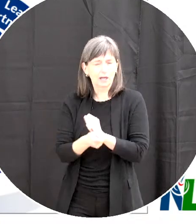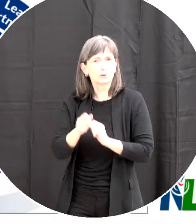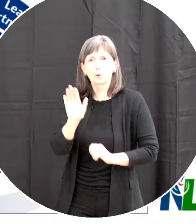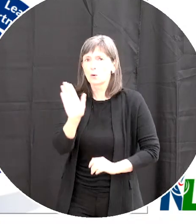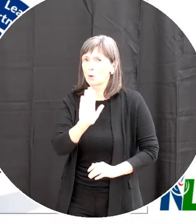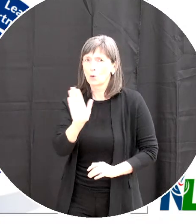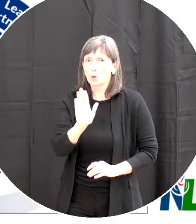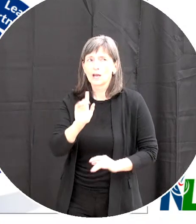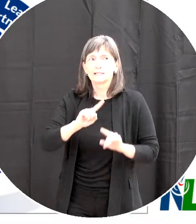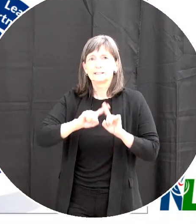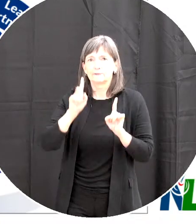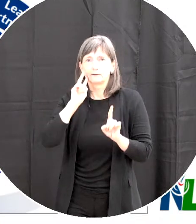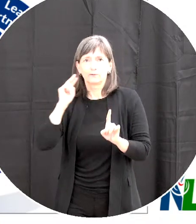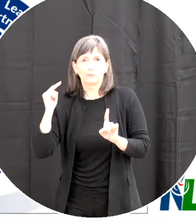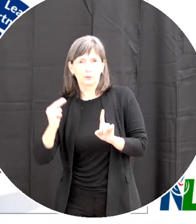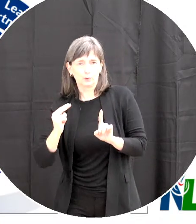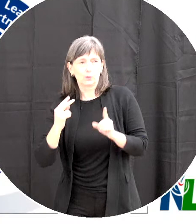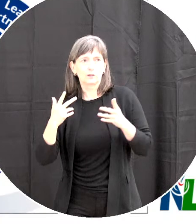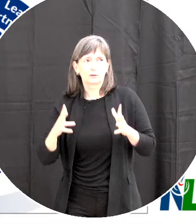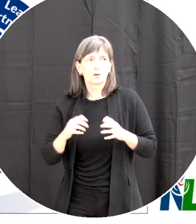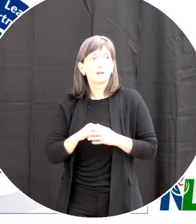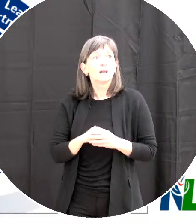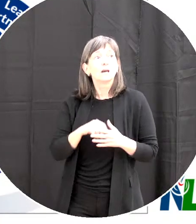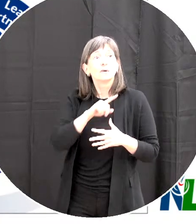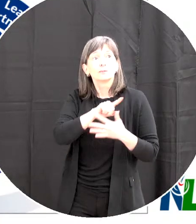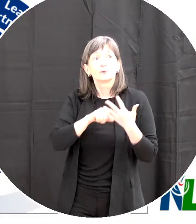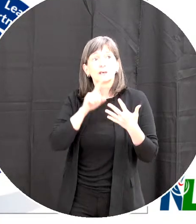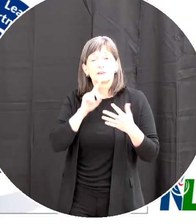the 6 C's of the 21st century learning.